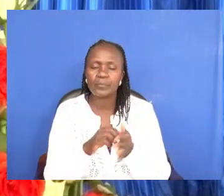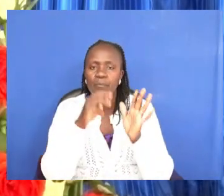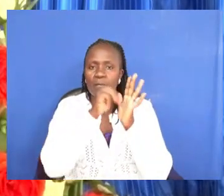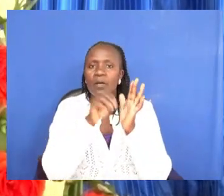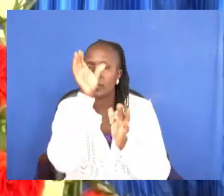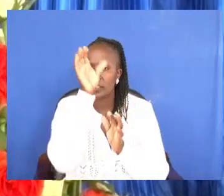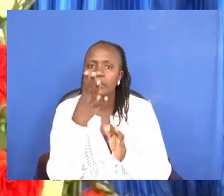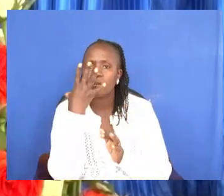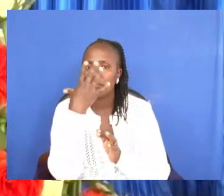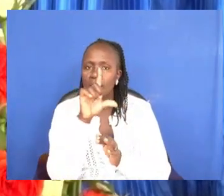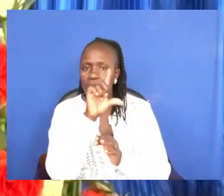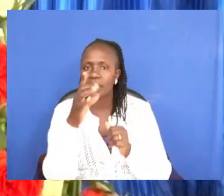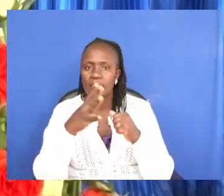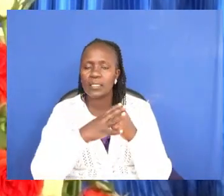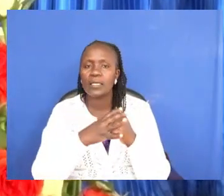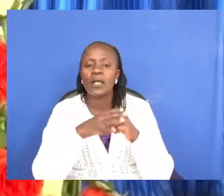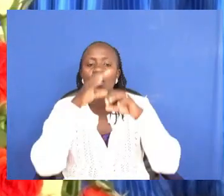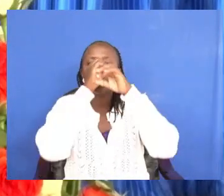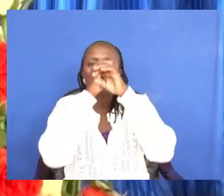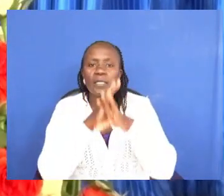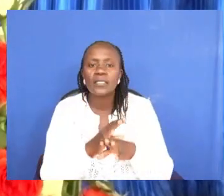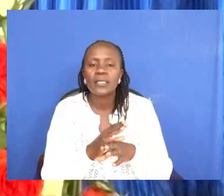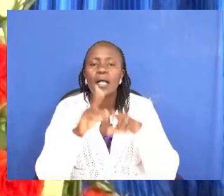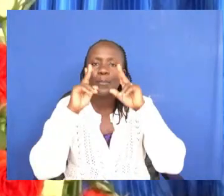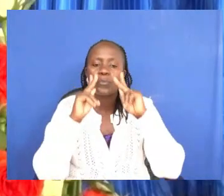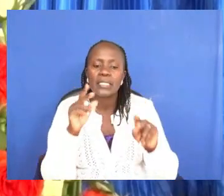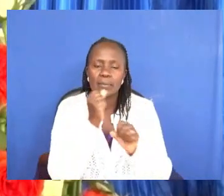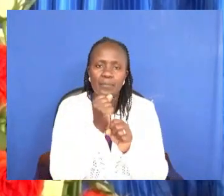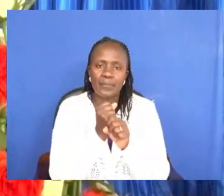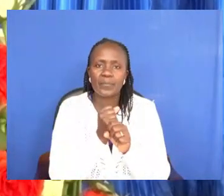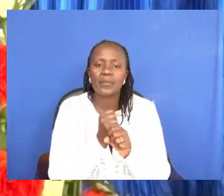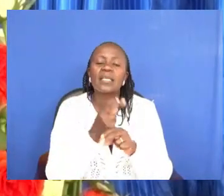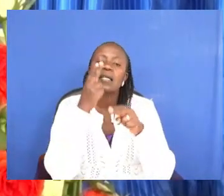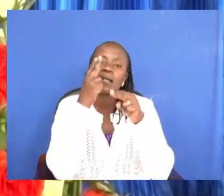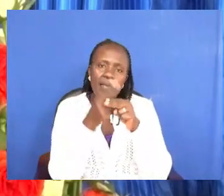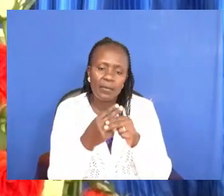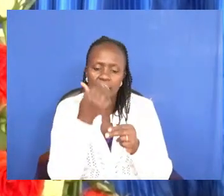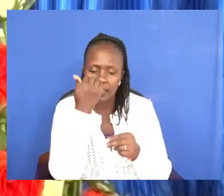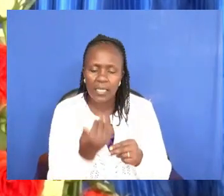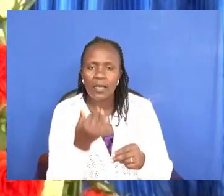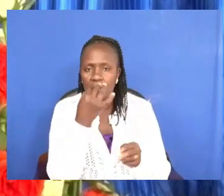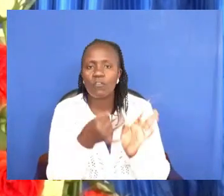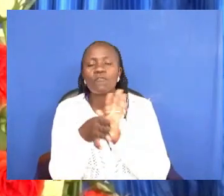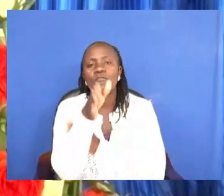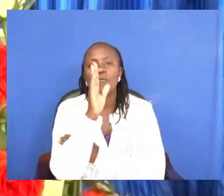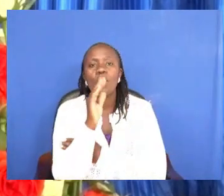Matthew 5, verse 9, it says, "Blessed are the peacemakers, for they will be called sons of God." I hope you all